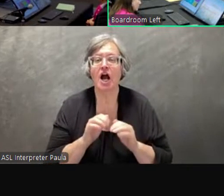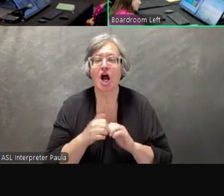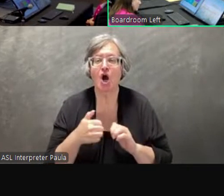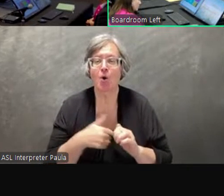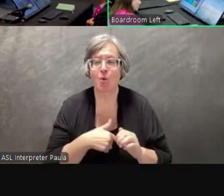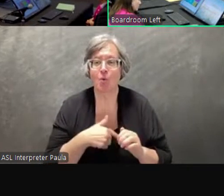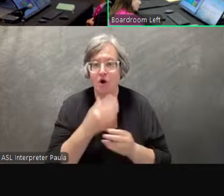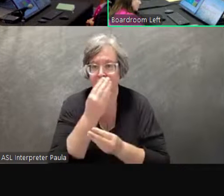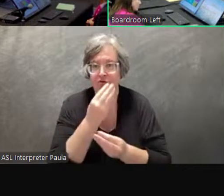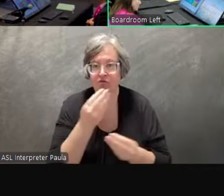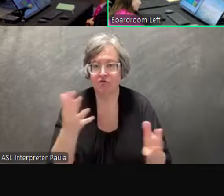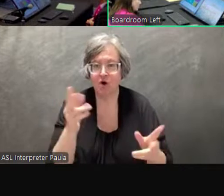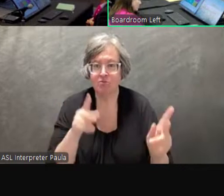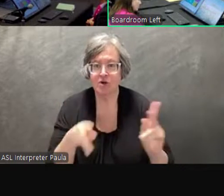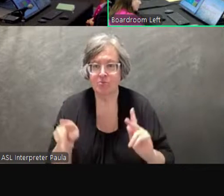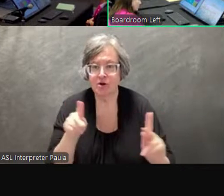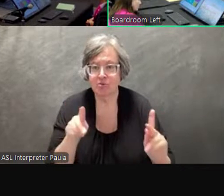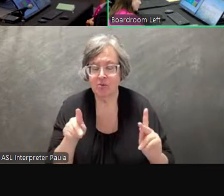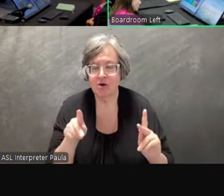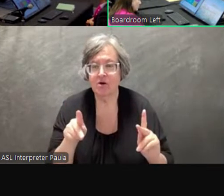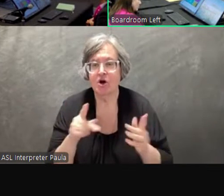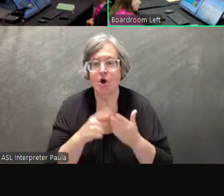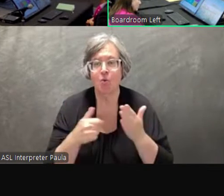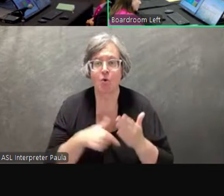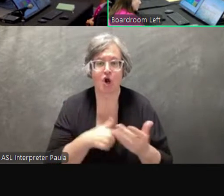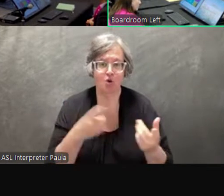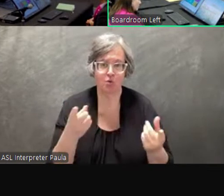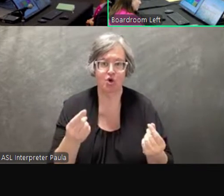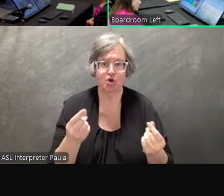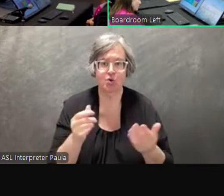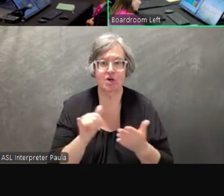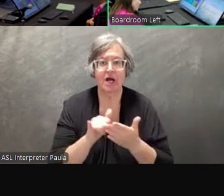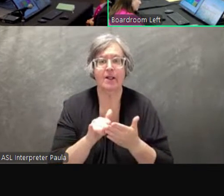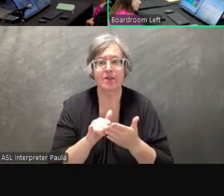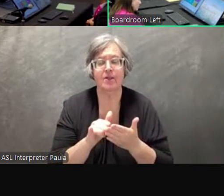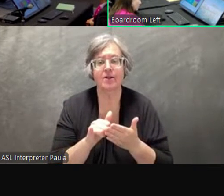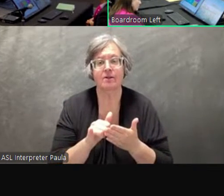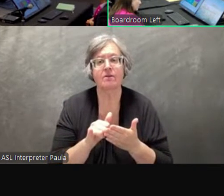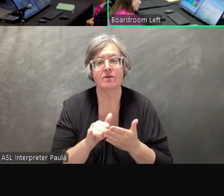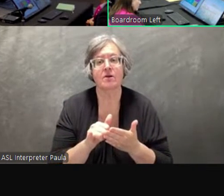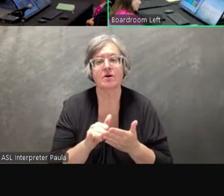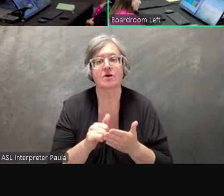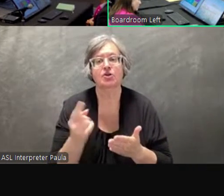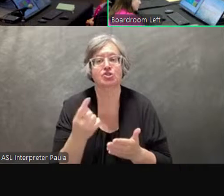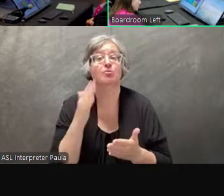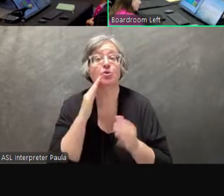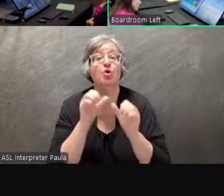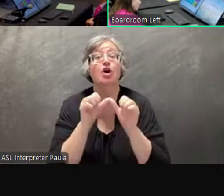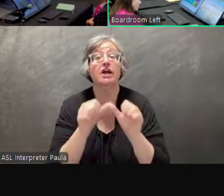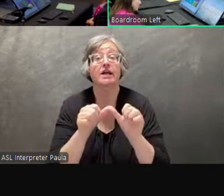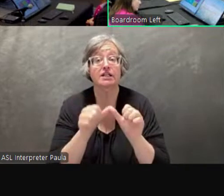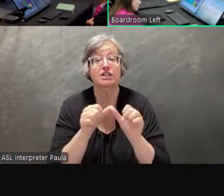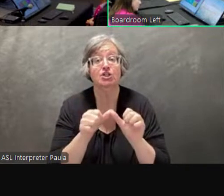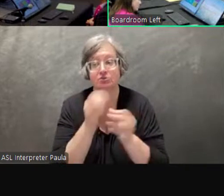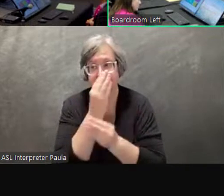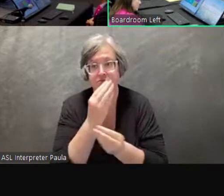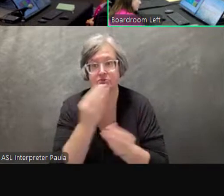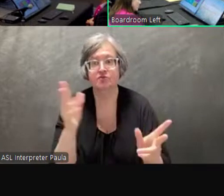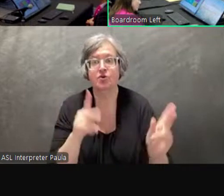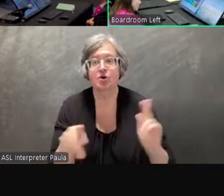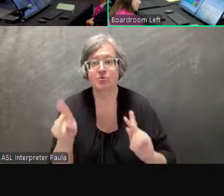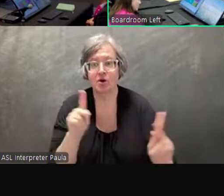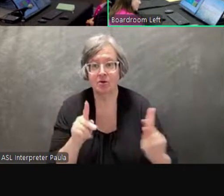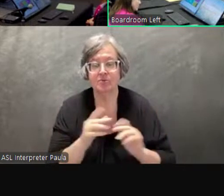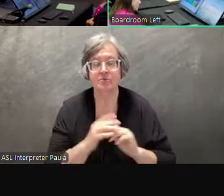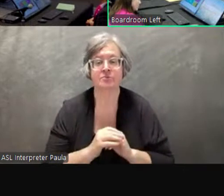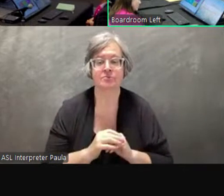the public aware of what we're doing, I think it's an exercise that we will continue to do and continue to improve and